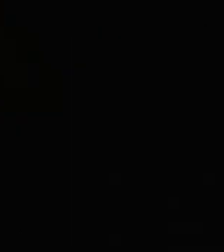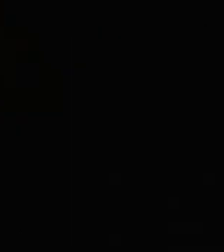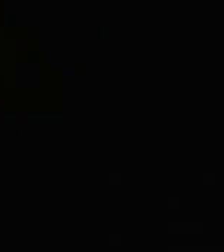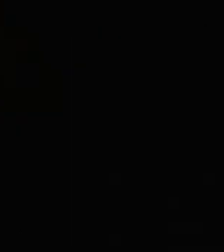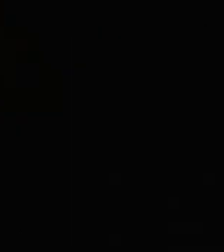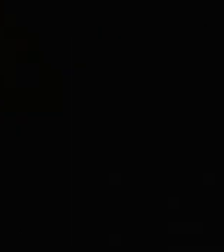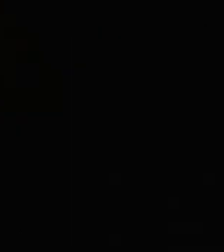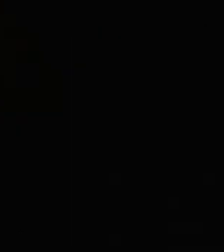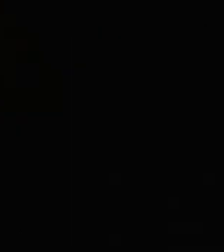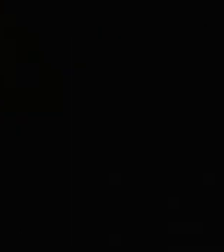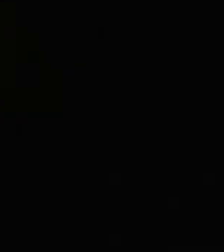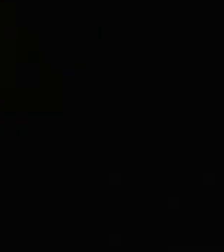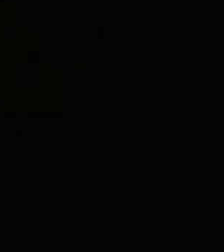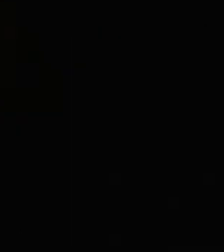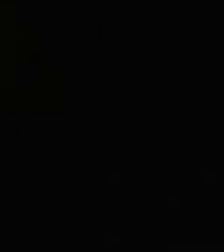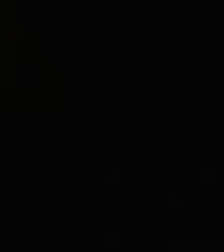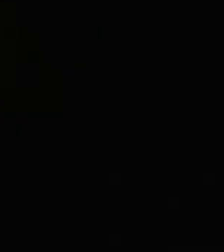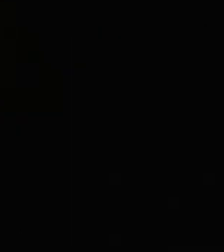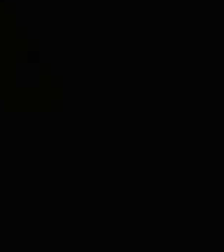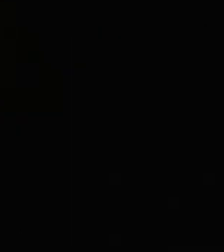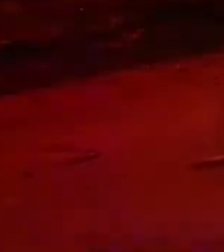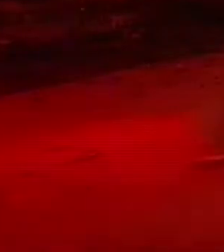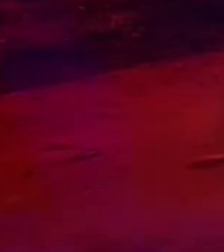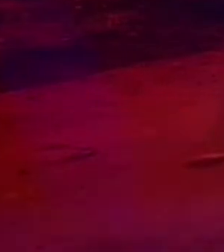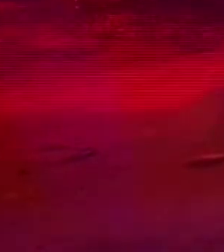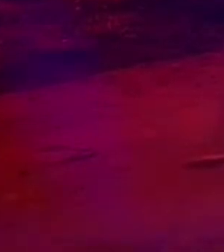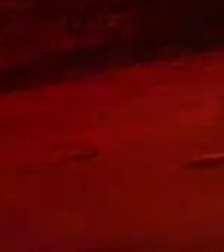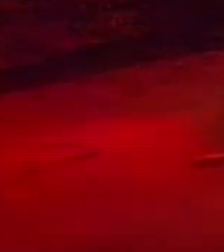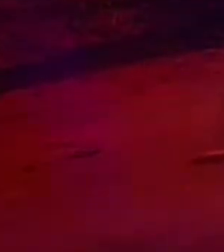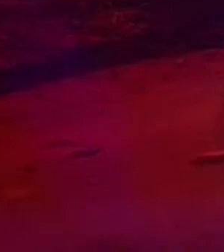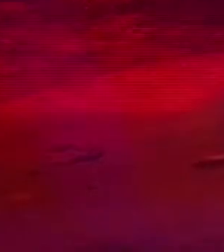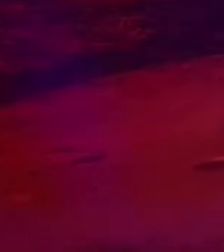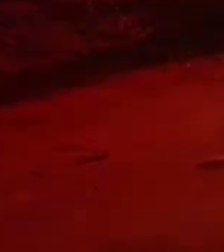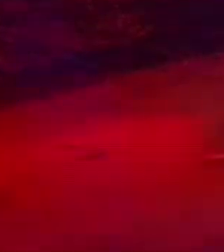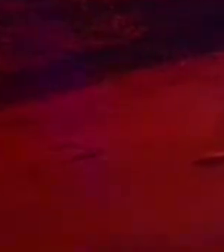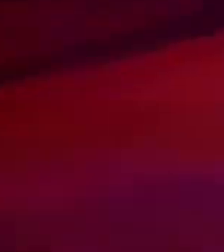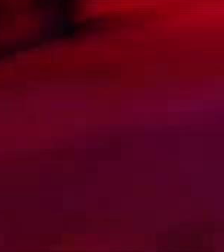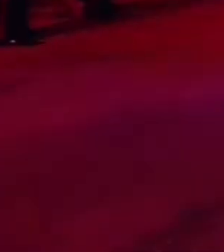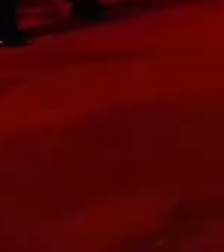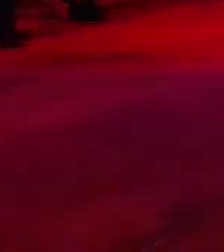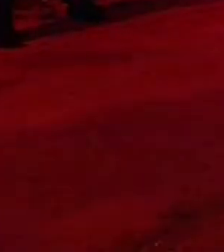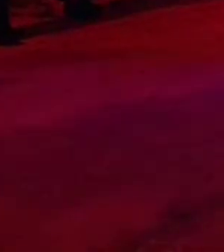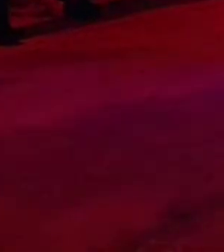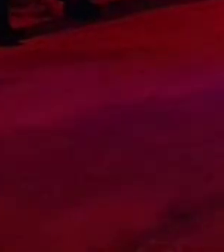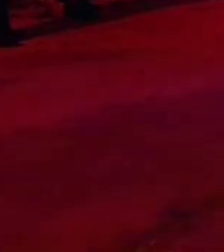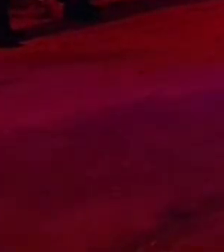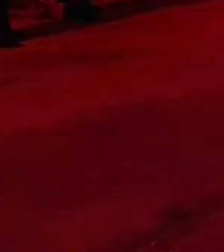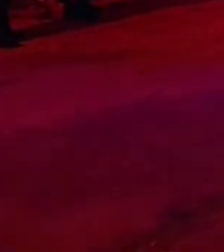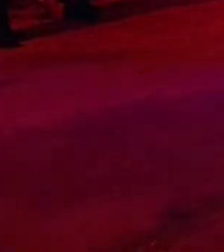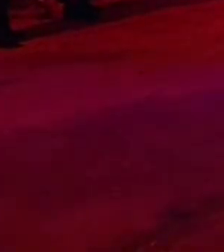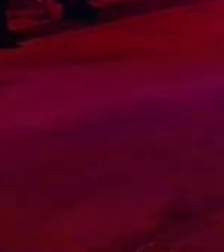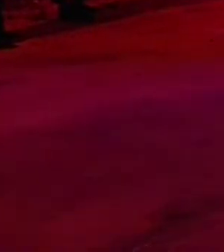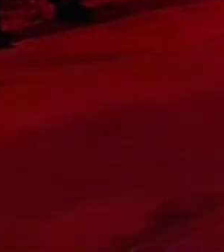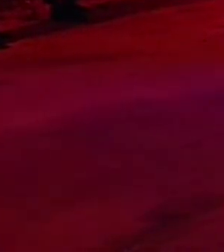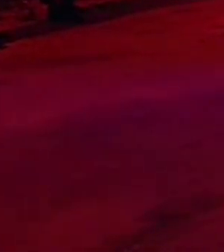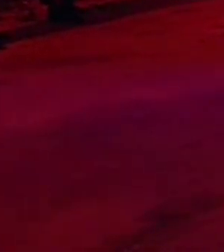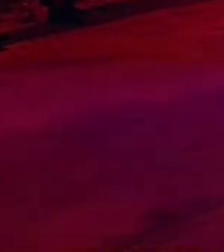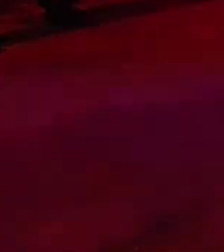And police search four suspects in the country's latest murder. The Bahamas Tonight starts now.